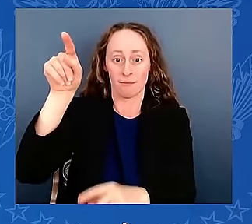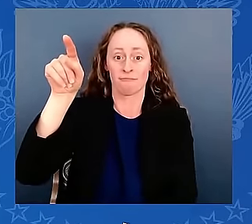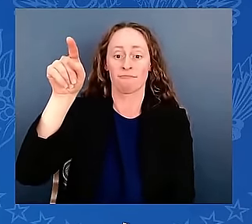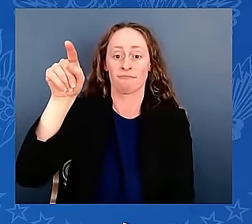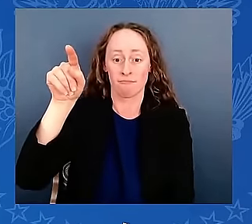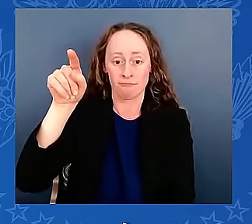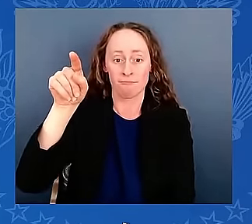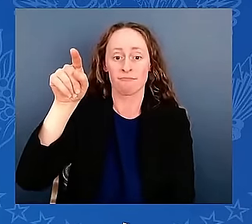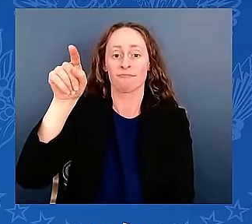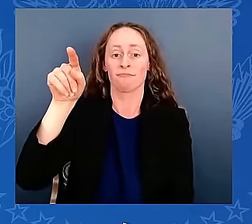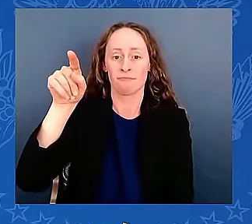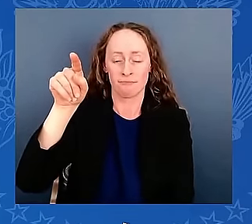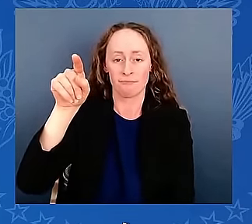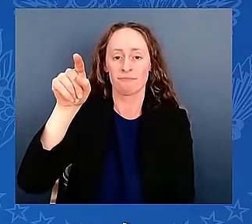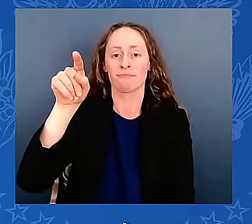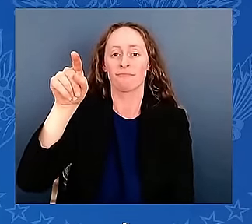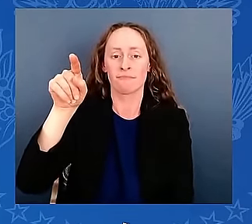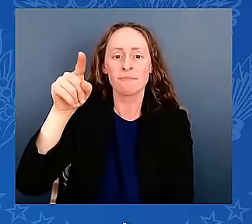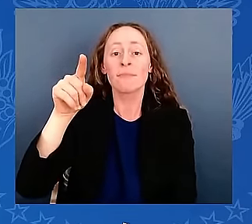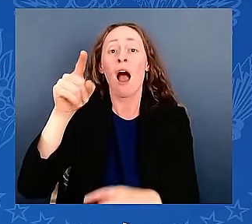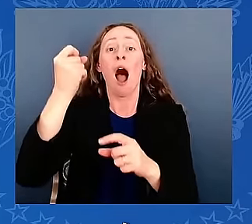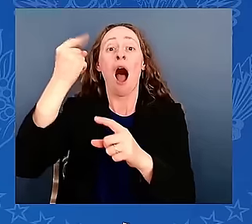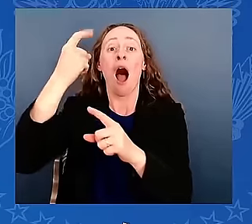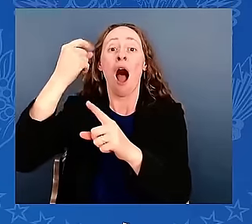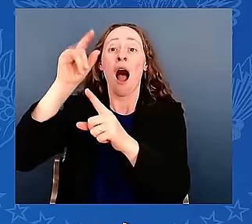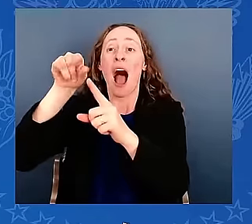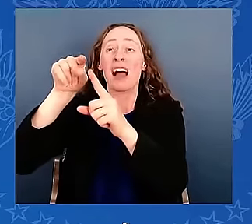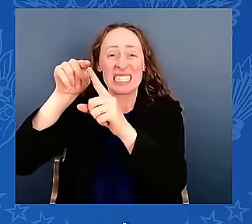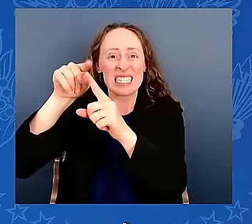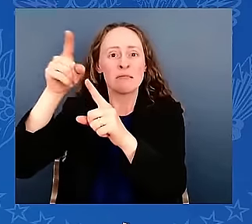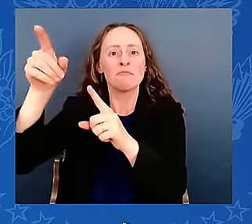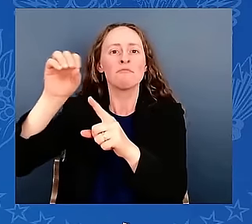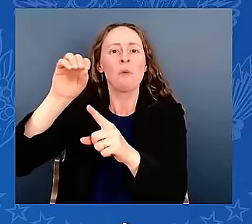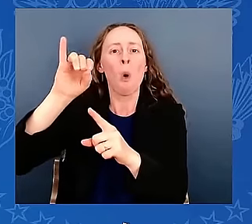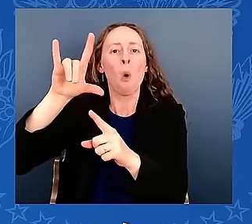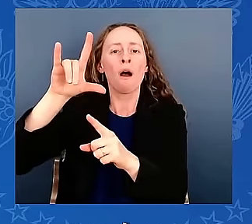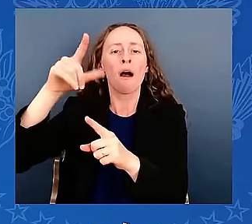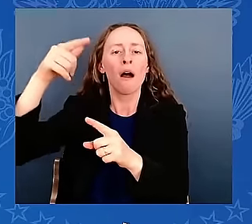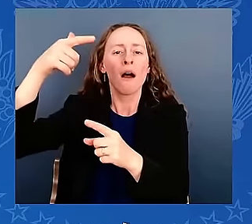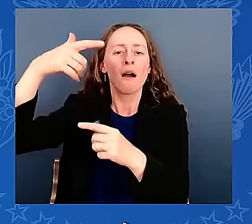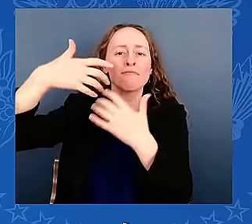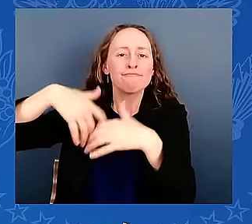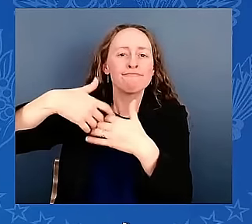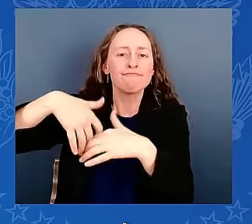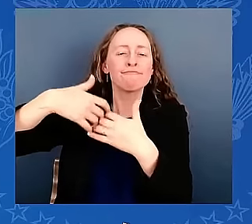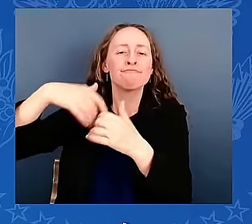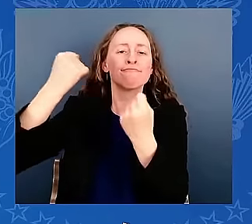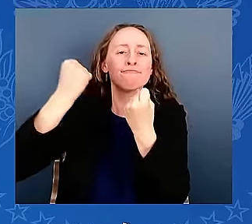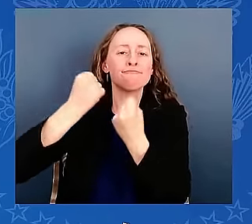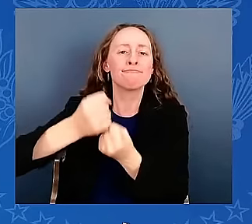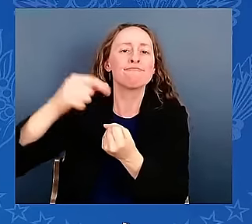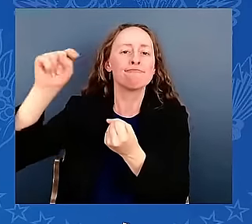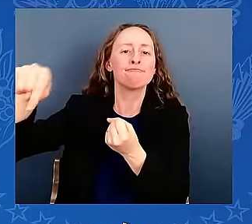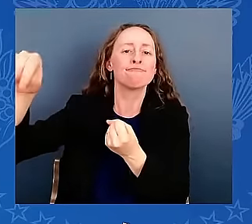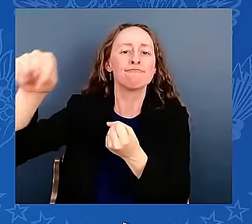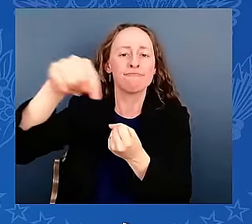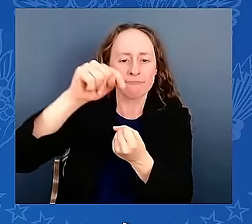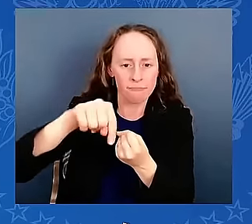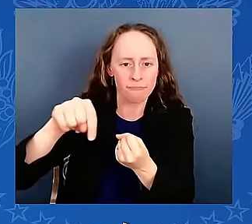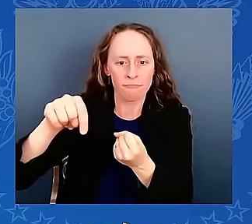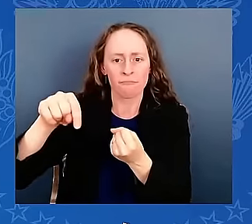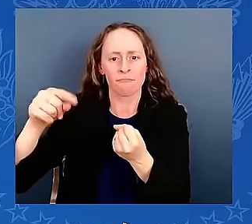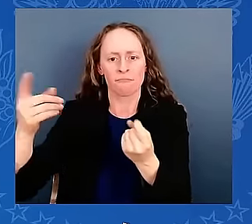refineries on the other side of that half moon in Marcus Hook areas than anywhere in the country, including Houston. And guess what? The wind